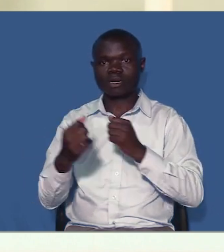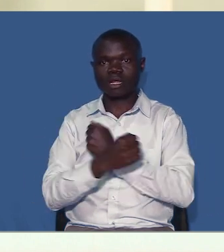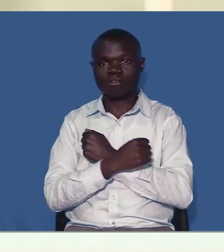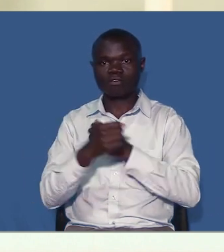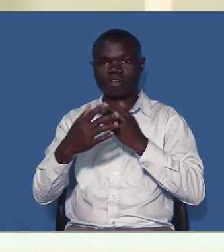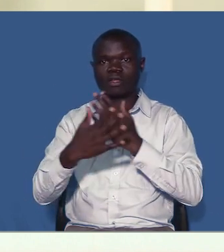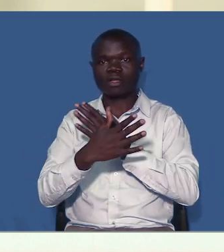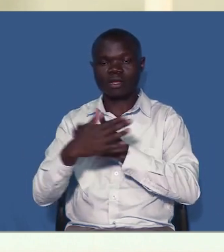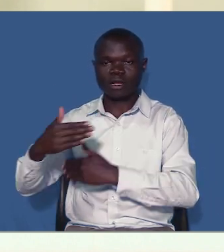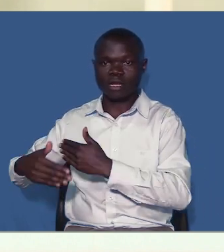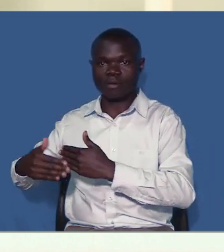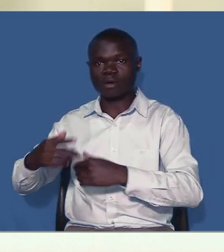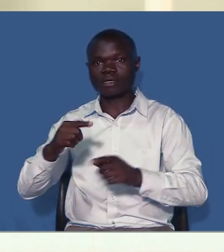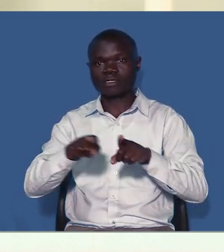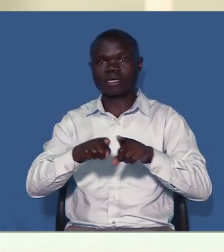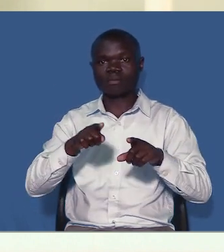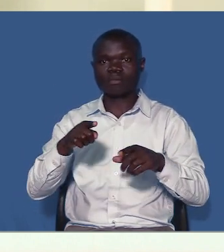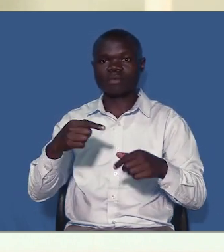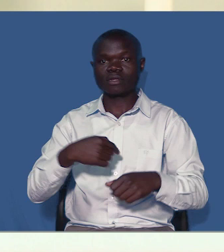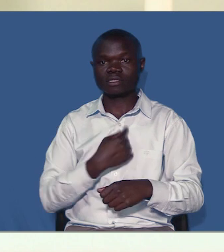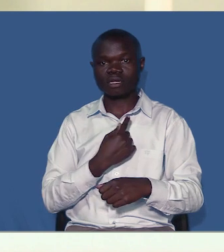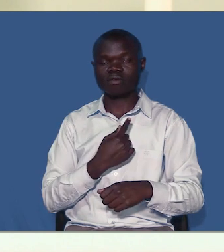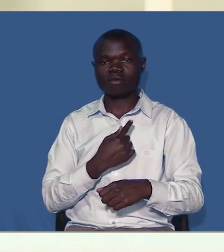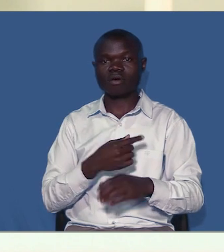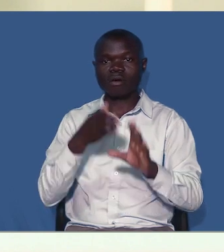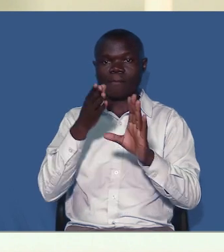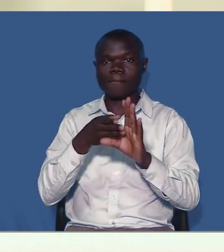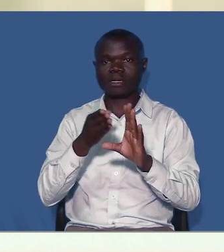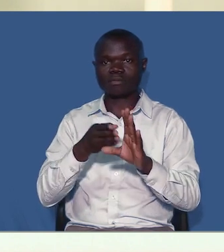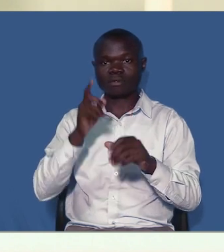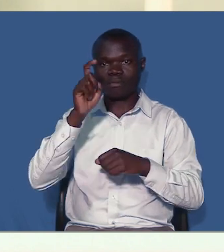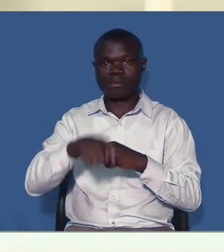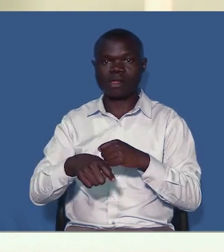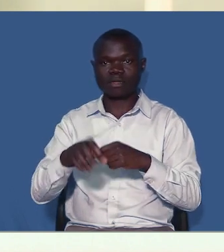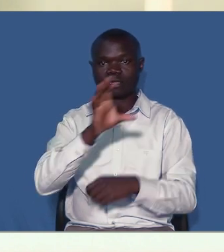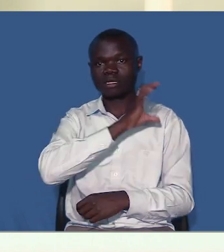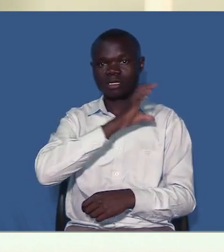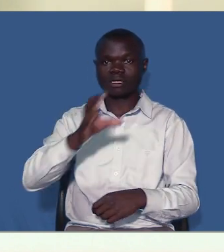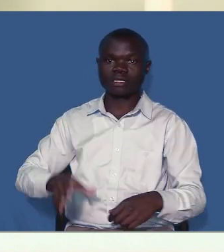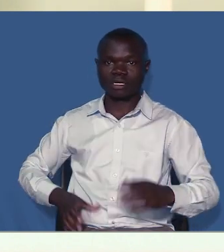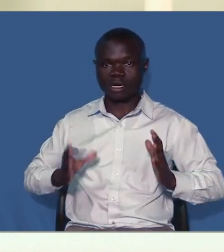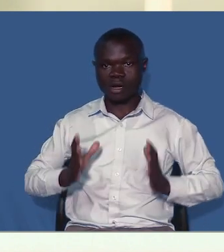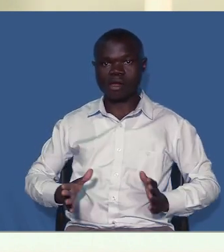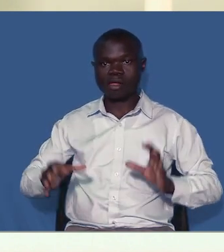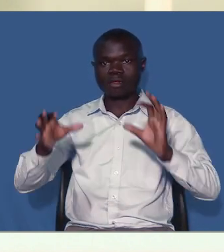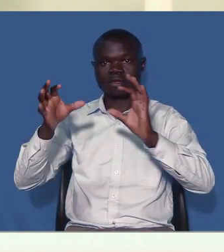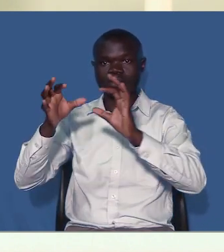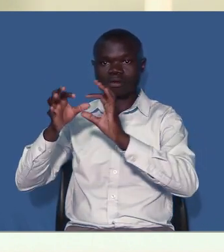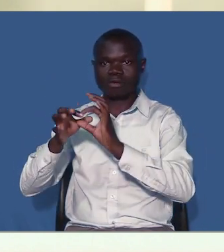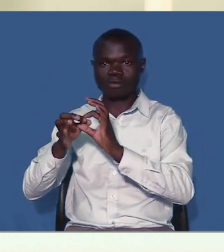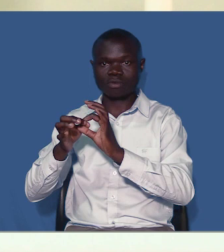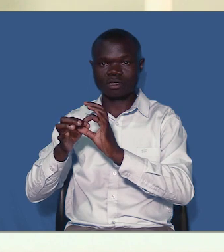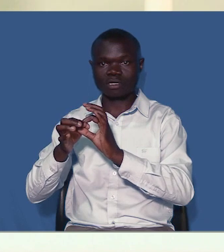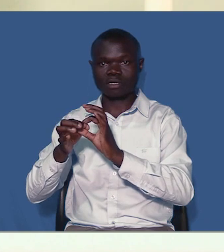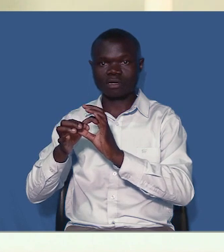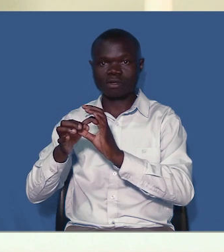We need to participate in the Christian community, number three. And baptism also entails us as a commitment